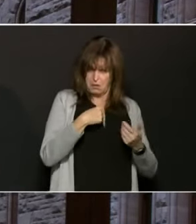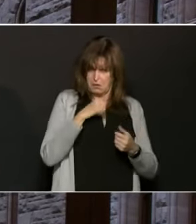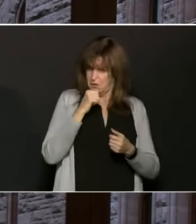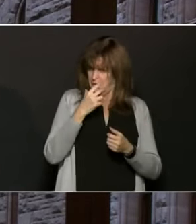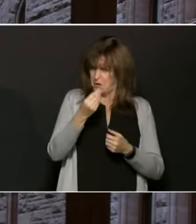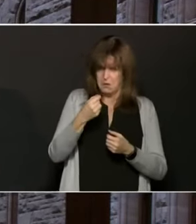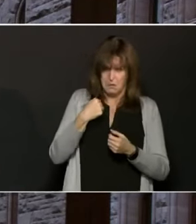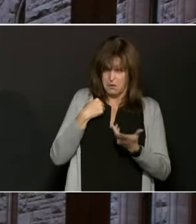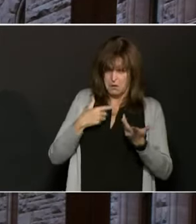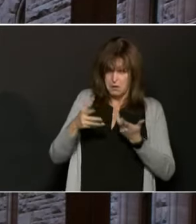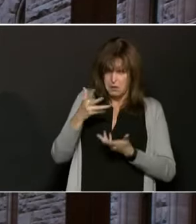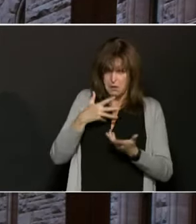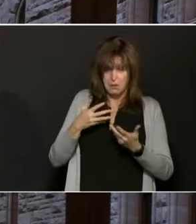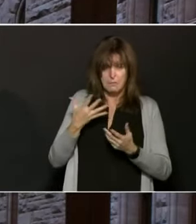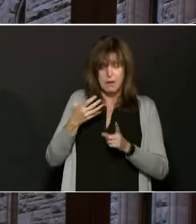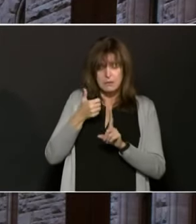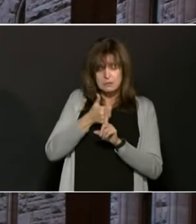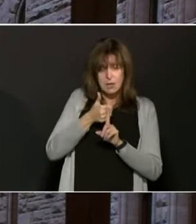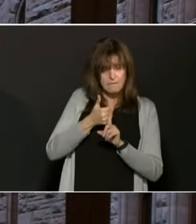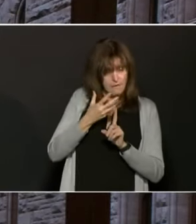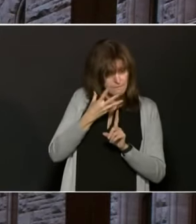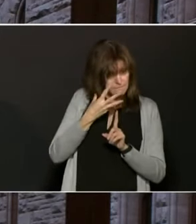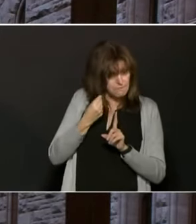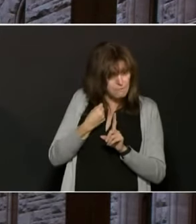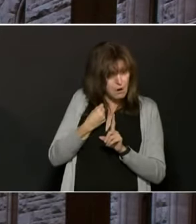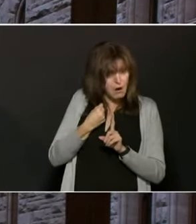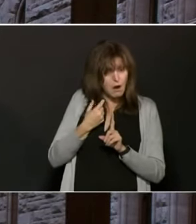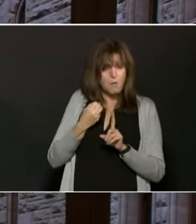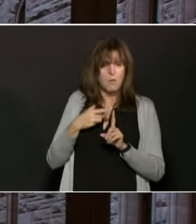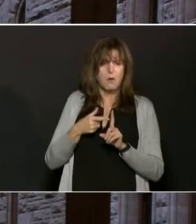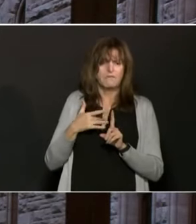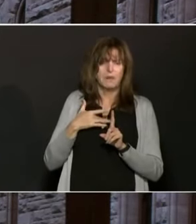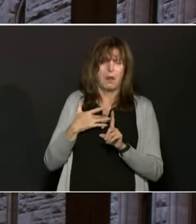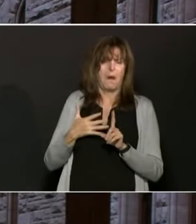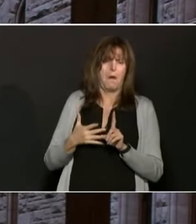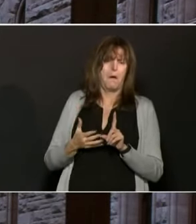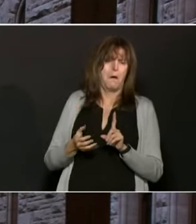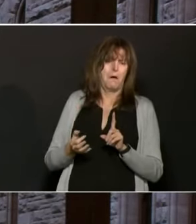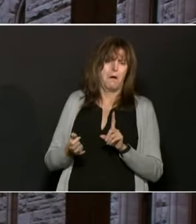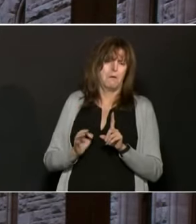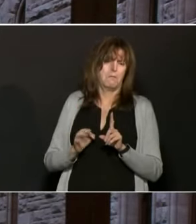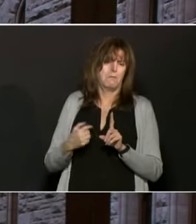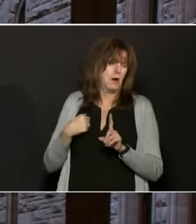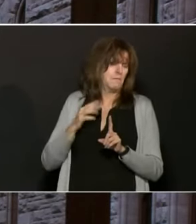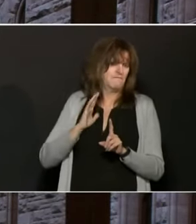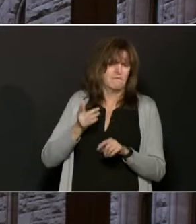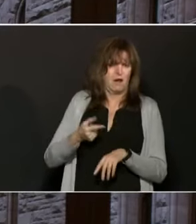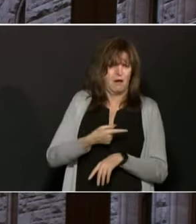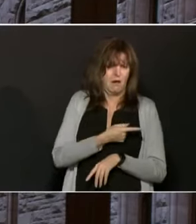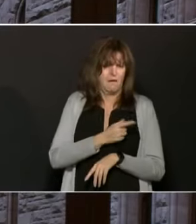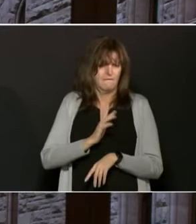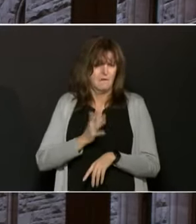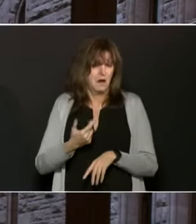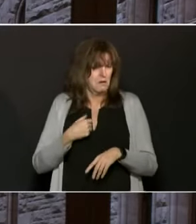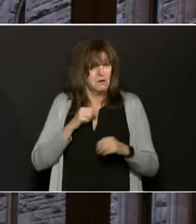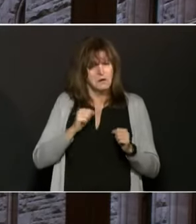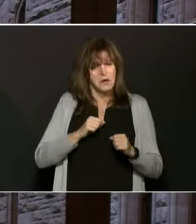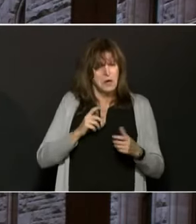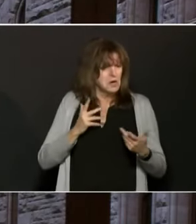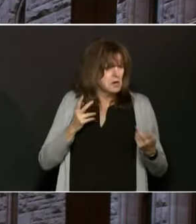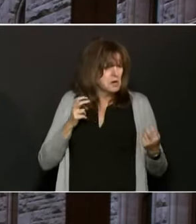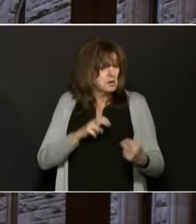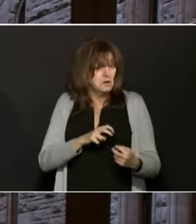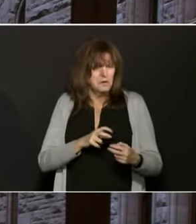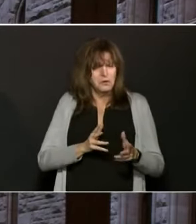not remembering them, they thought they were insignificant just because, well, they seemed fine. Yes, we chatted for having a coffee for an hour in a place. We didn't